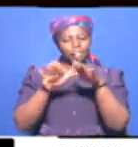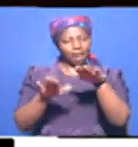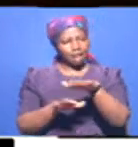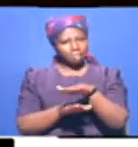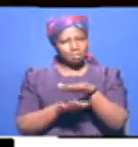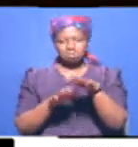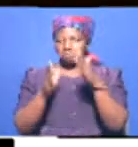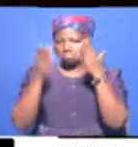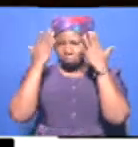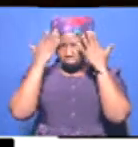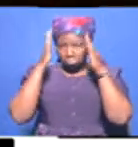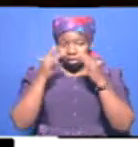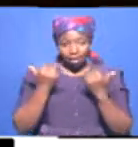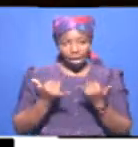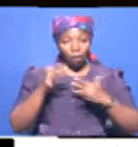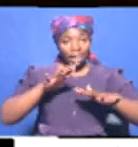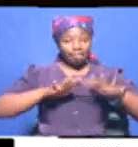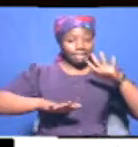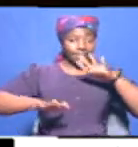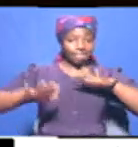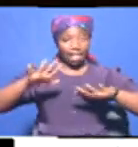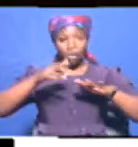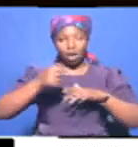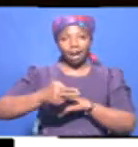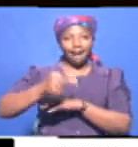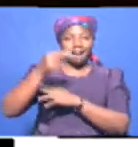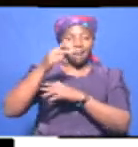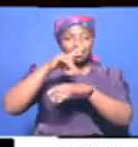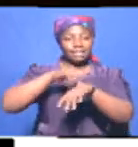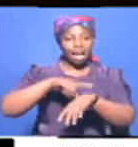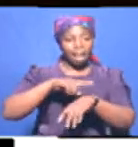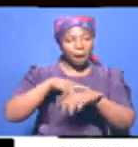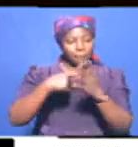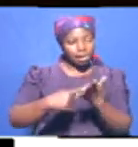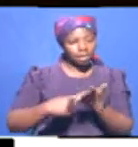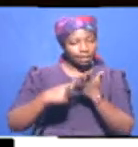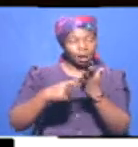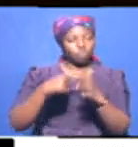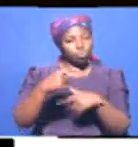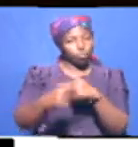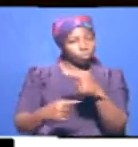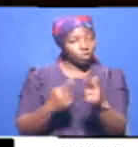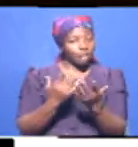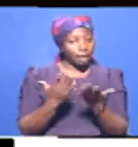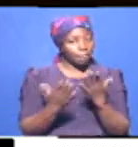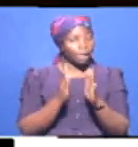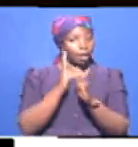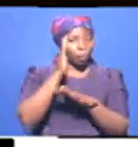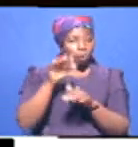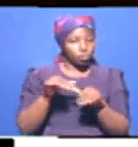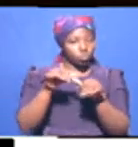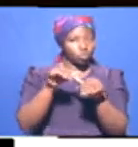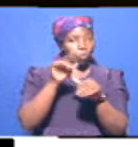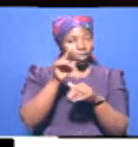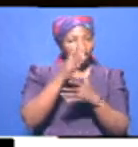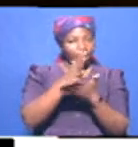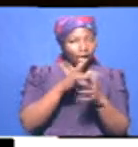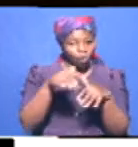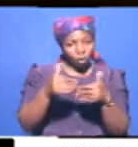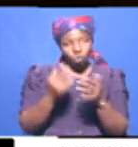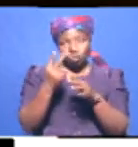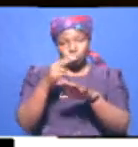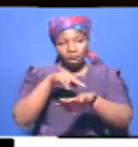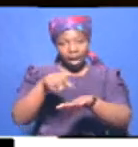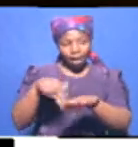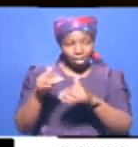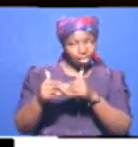high. I would say that as the negotiations continue, and probably they will continue the next one and a half or 2 hours, and